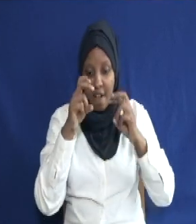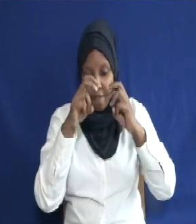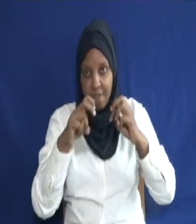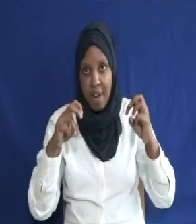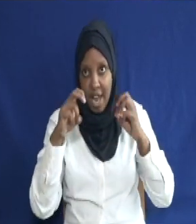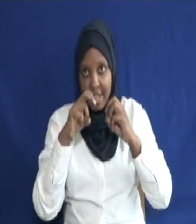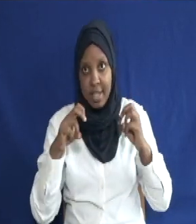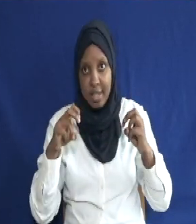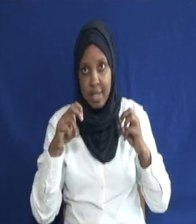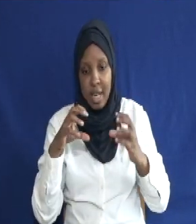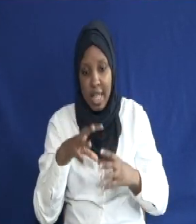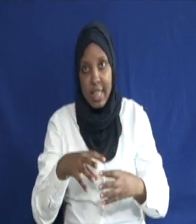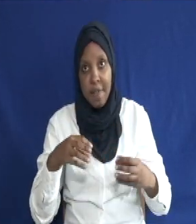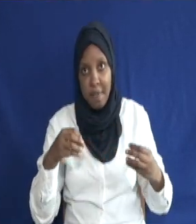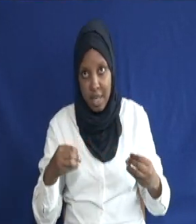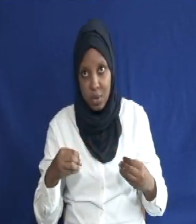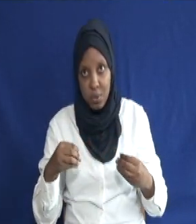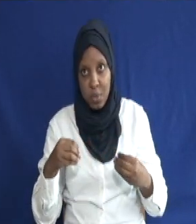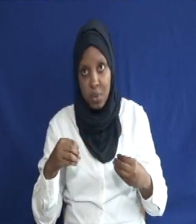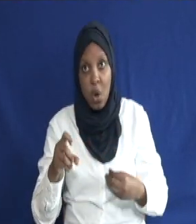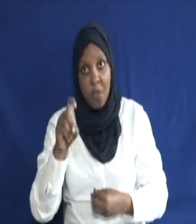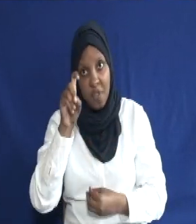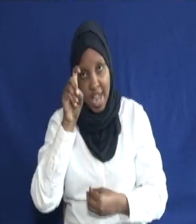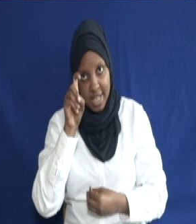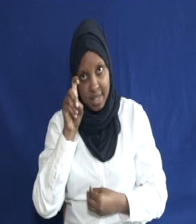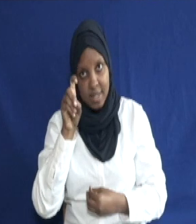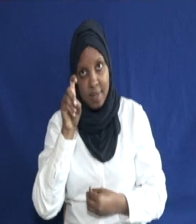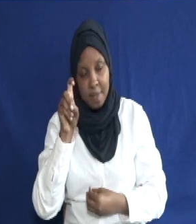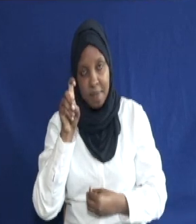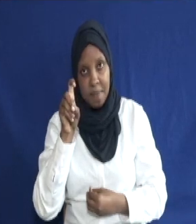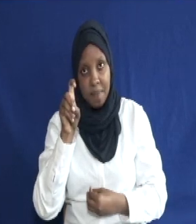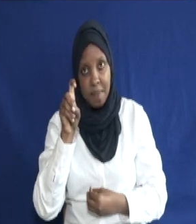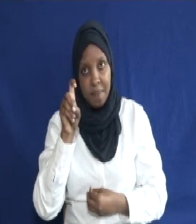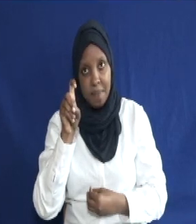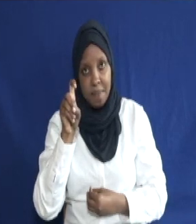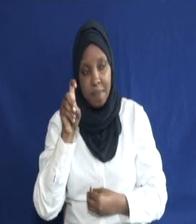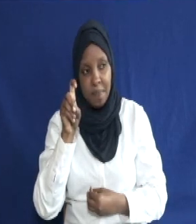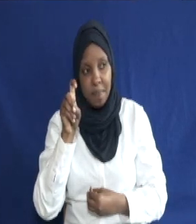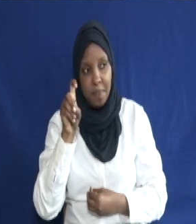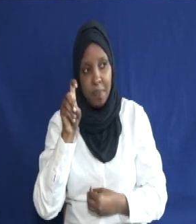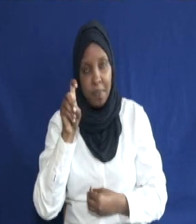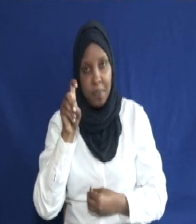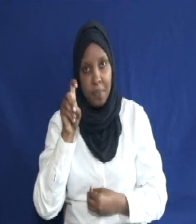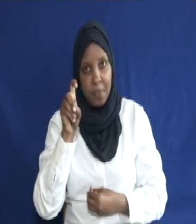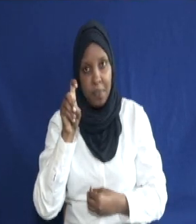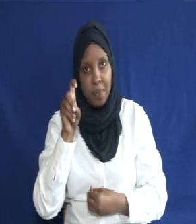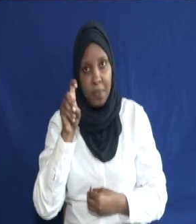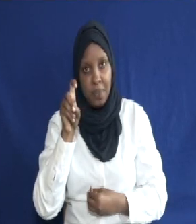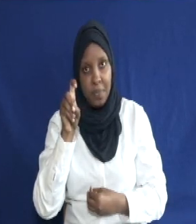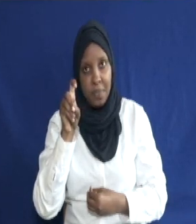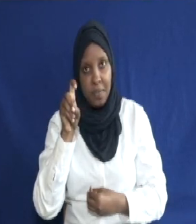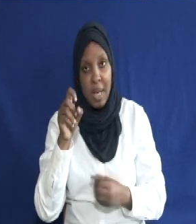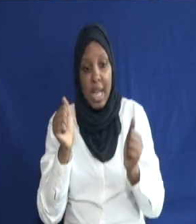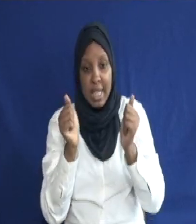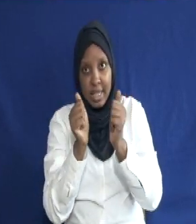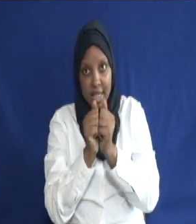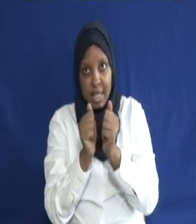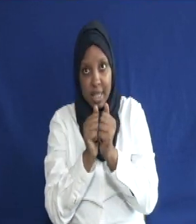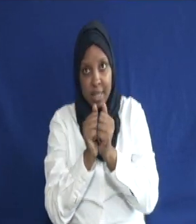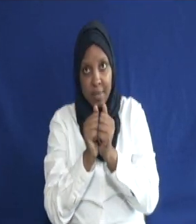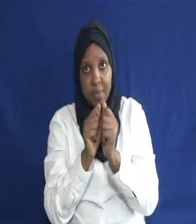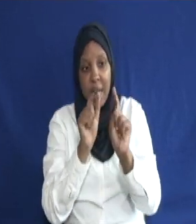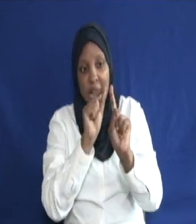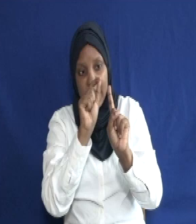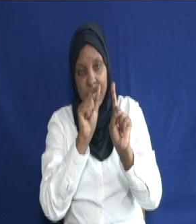10 exponent x is equal to 100. 10 exponent x is equal to 100. So